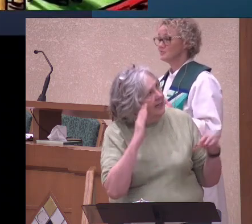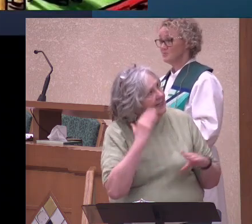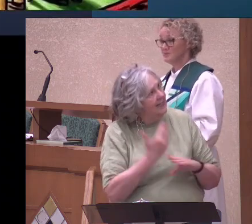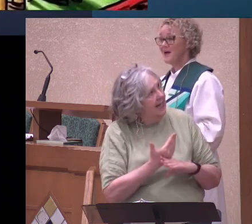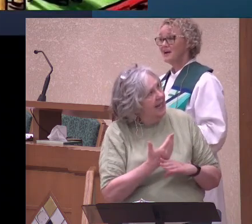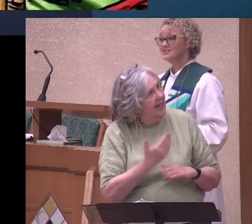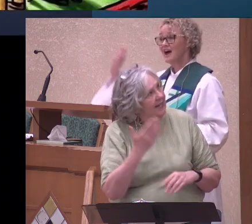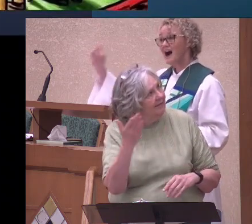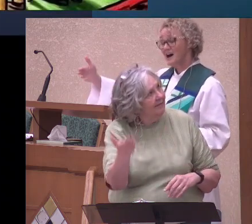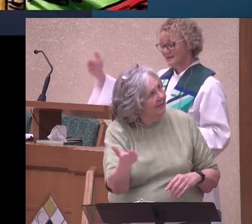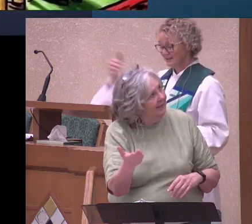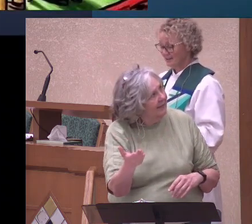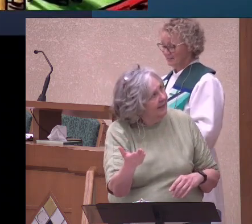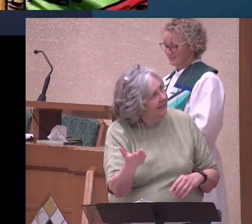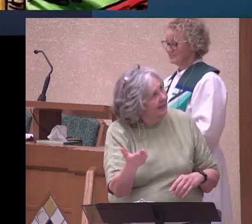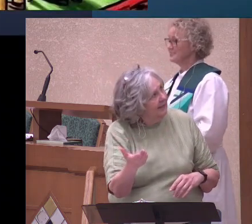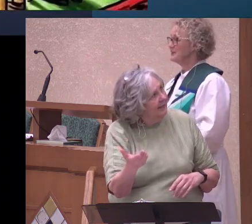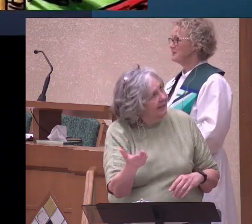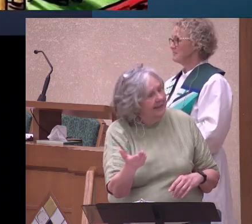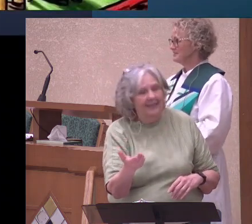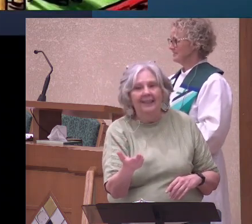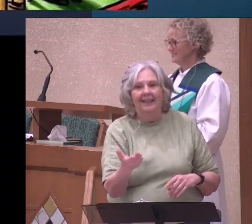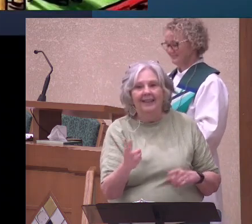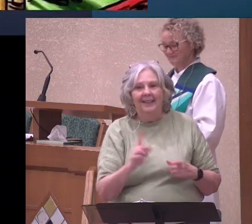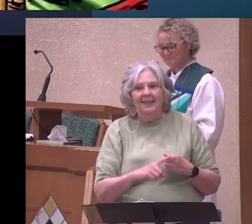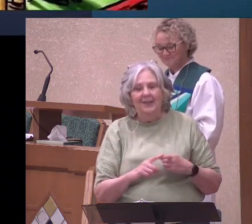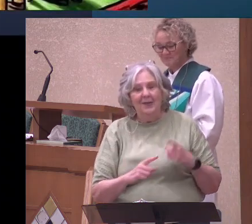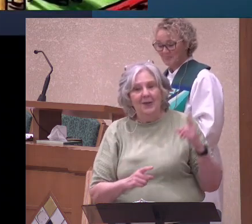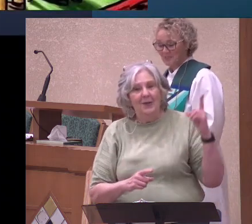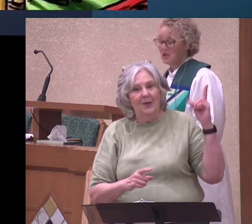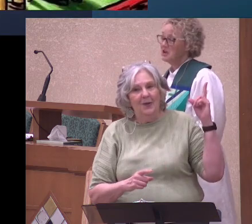to what will be passed on to him.